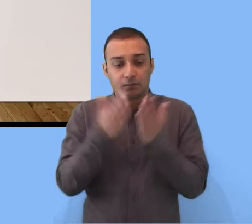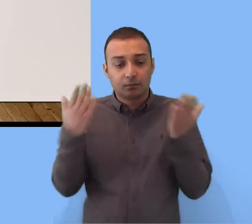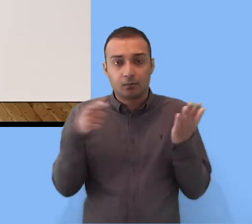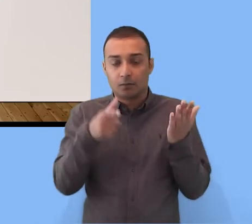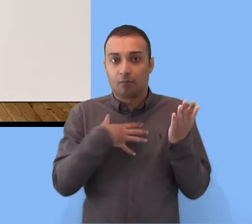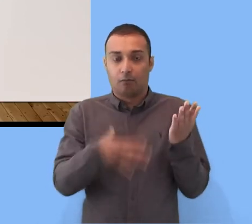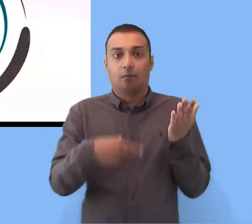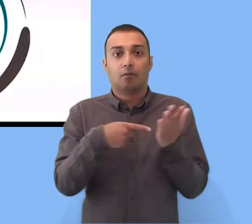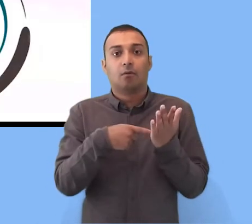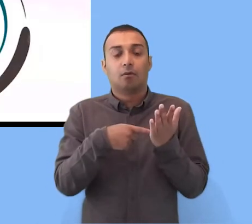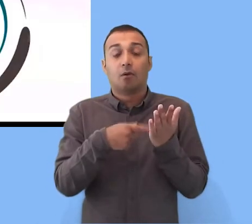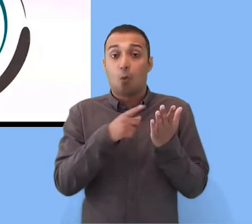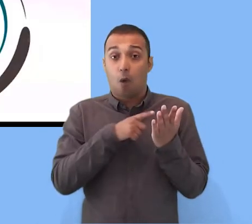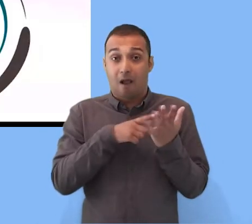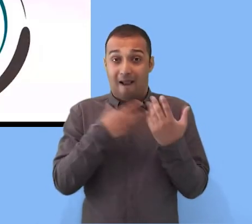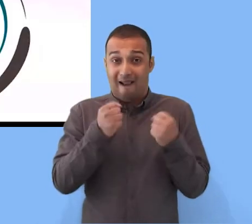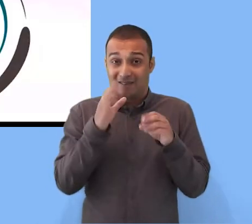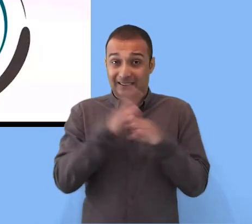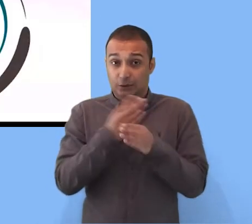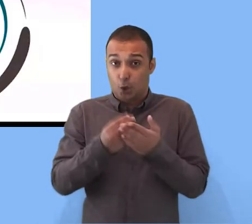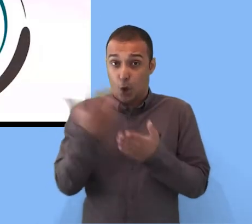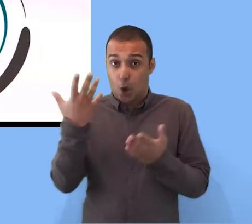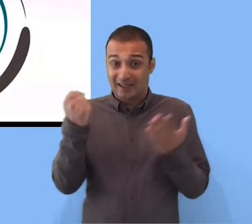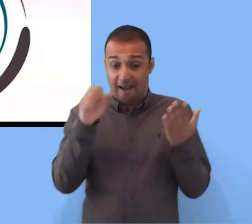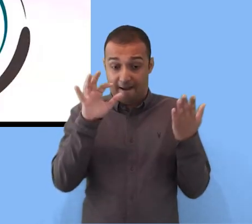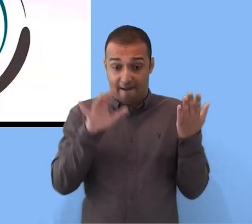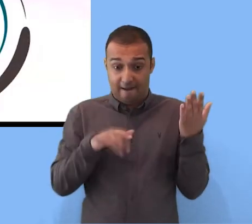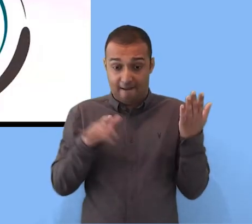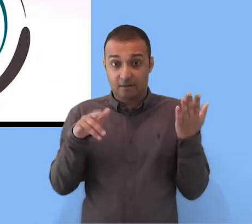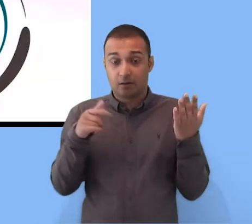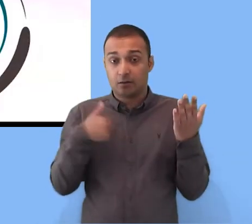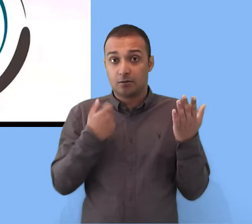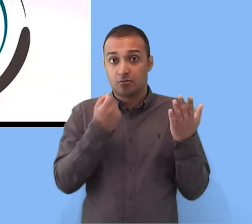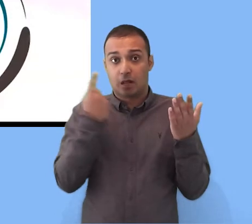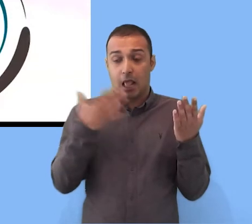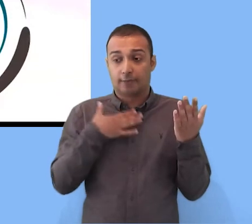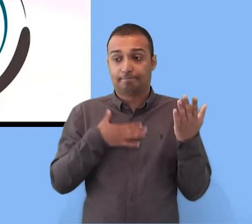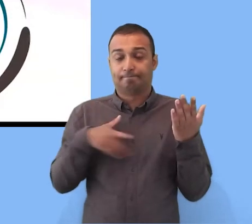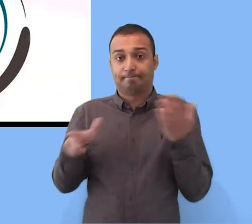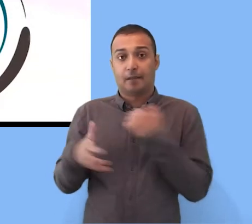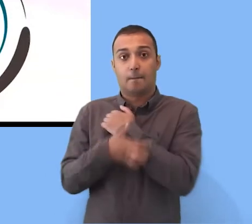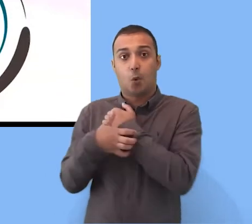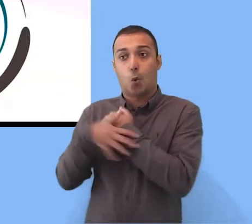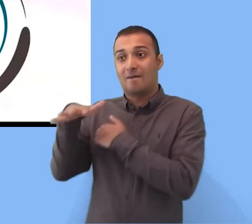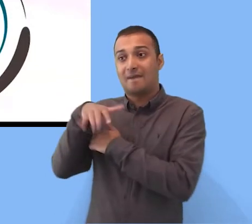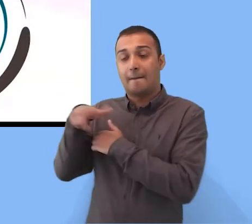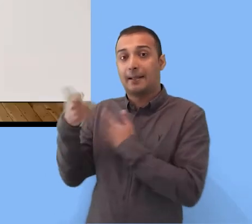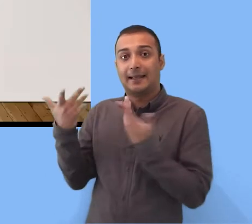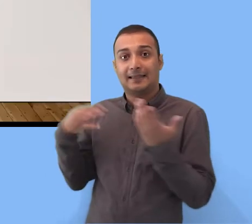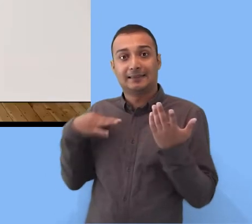Where are you actually disadvantaging families? And the same with poverty proofing the school day.